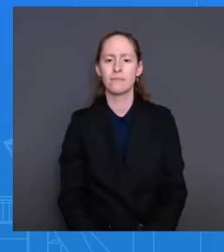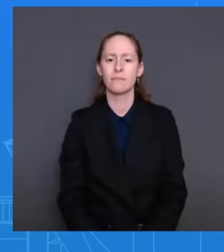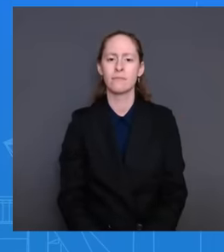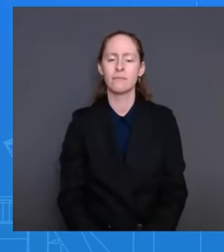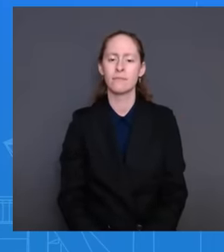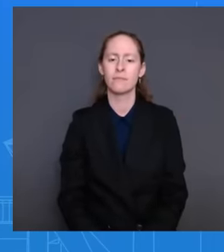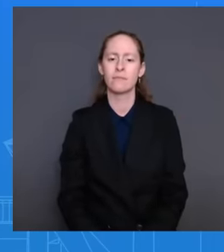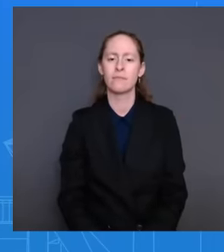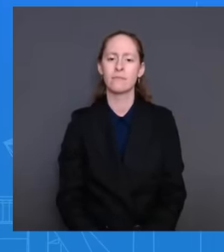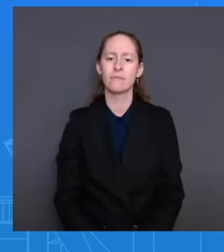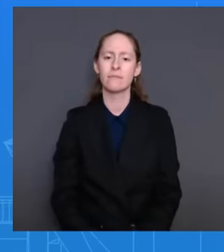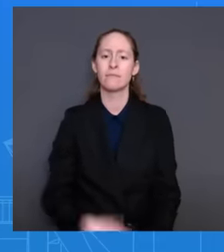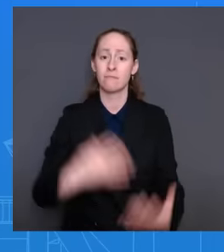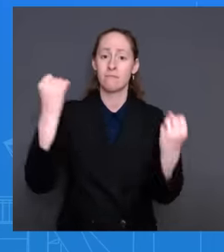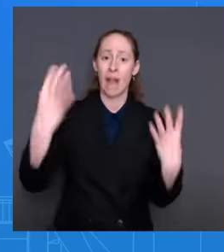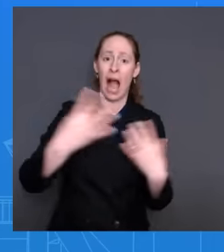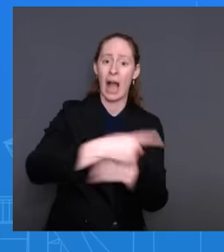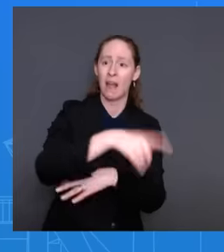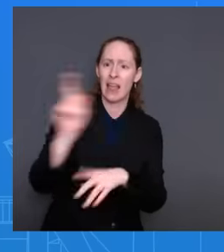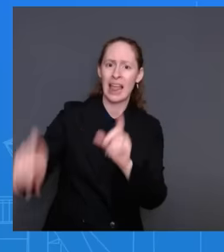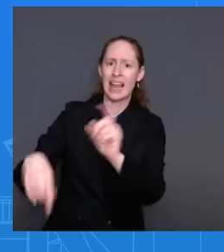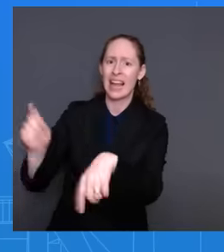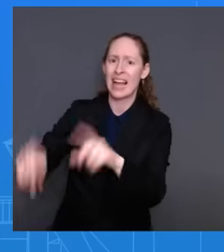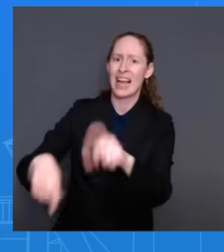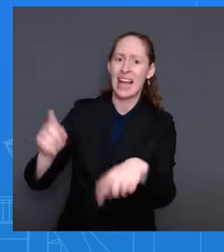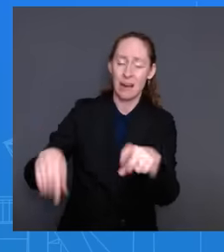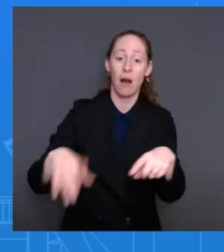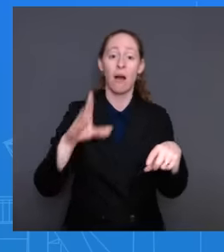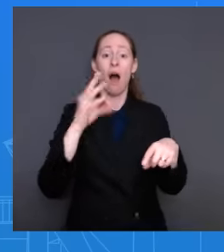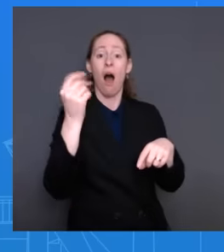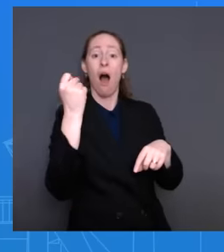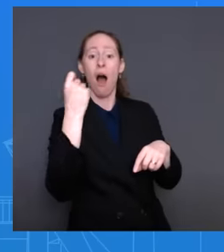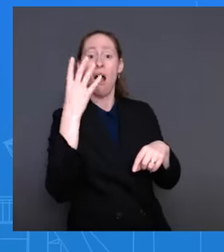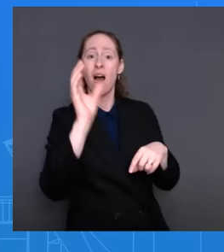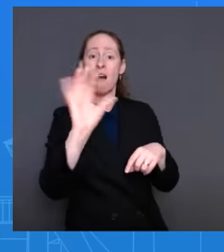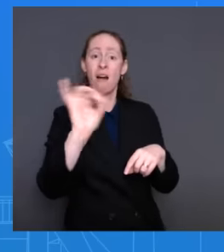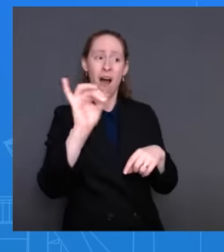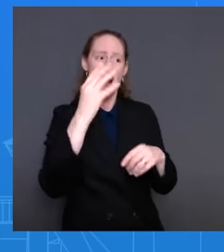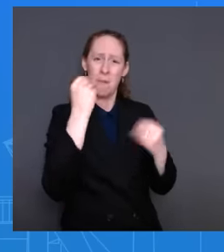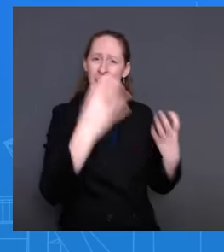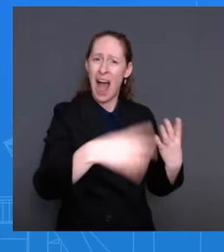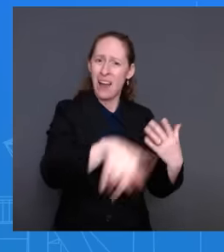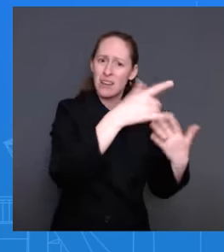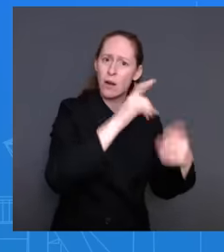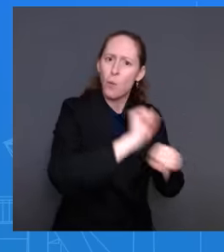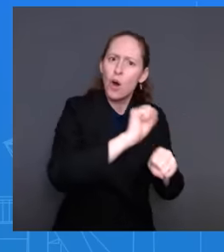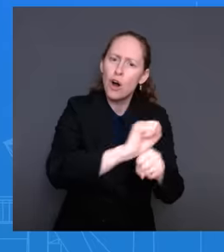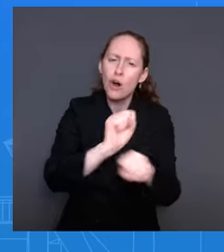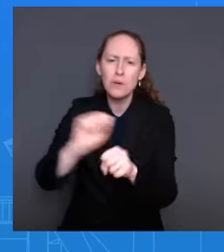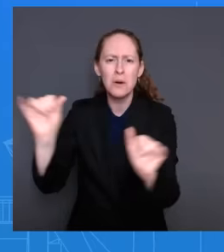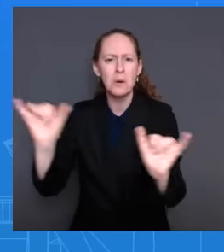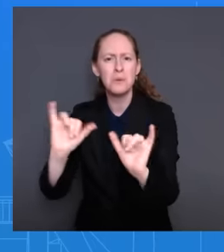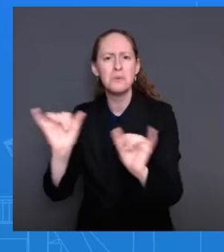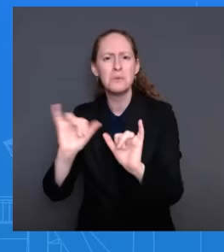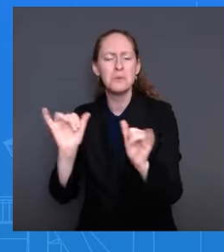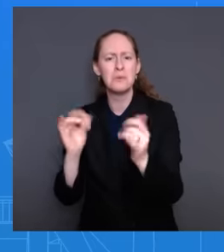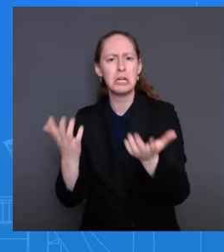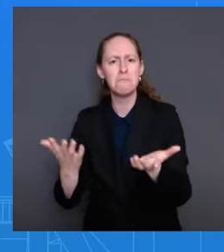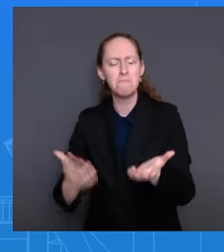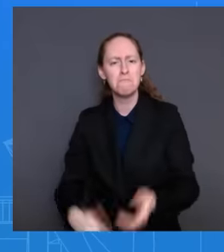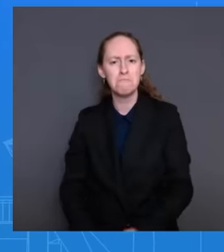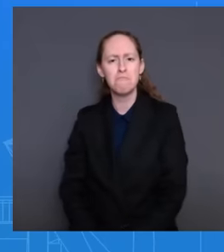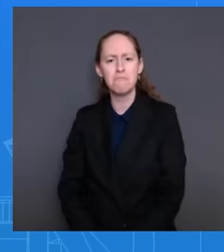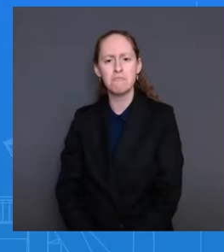reduce their demand, if that is necessary, is to bring down the number of open jobs they have